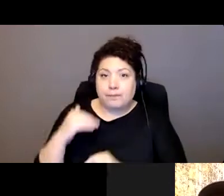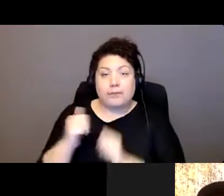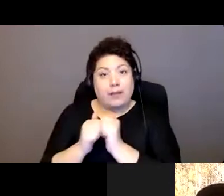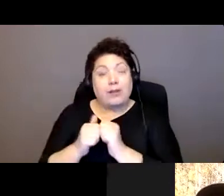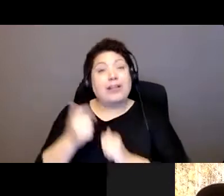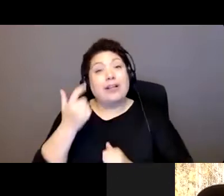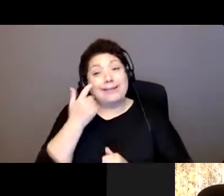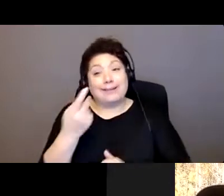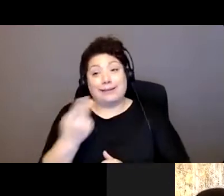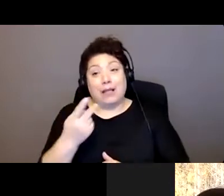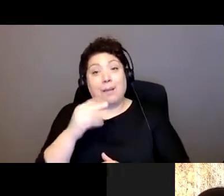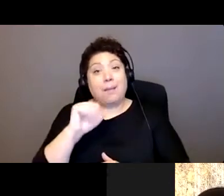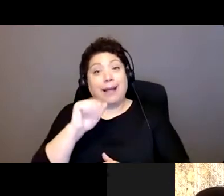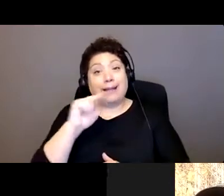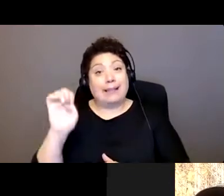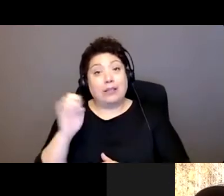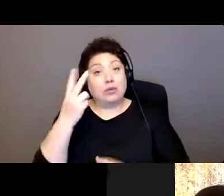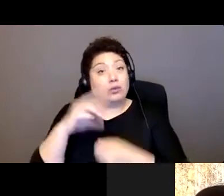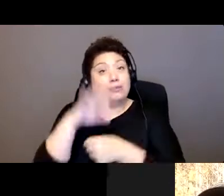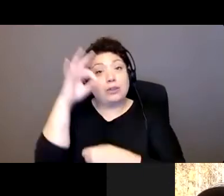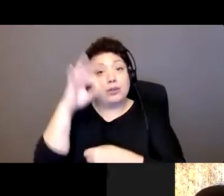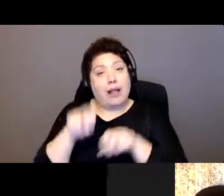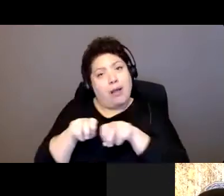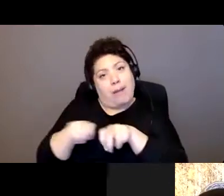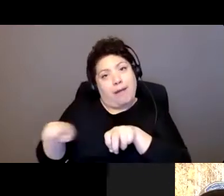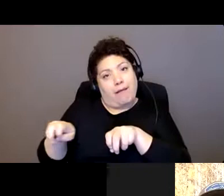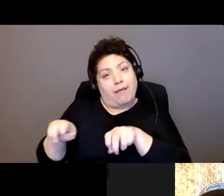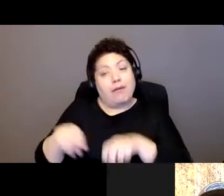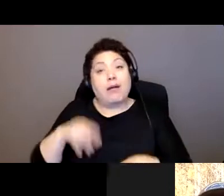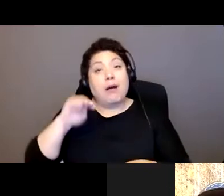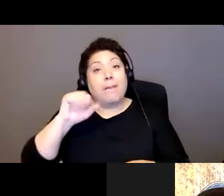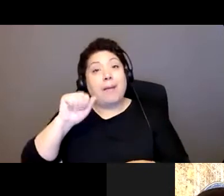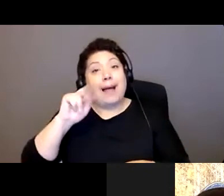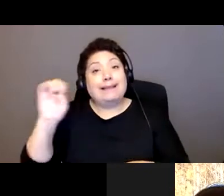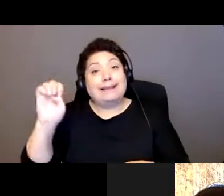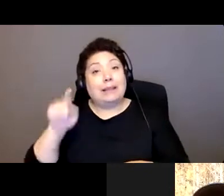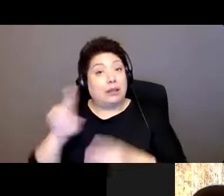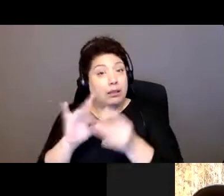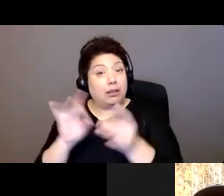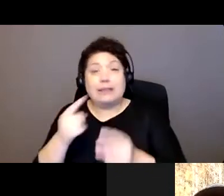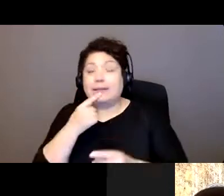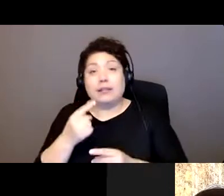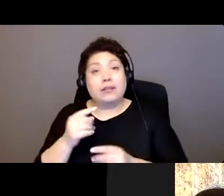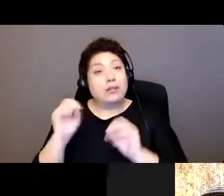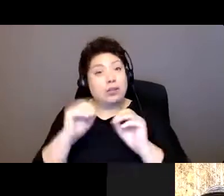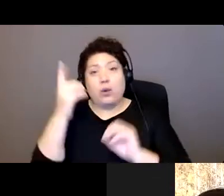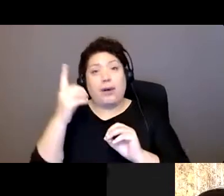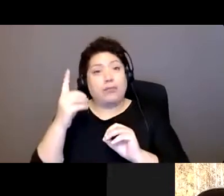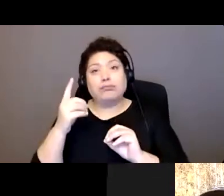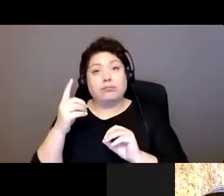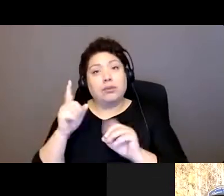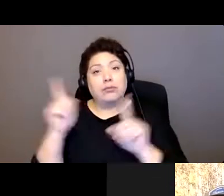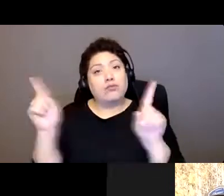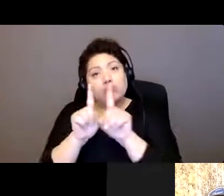Spirit things about our area. And Minnie had said that no one will walk with me, and it really hit me because that was one thing I